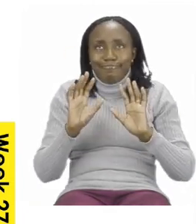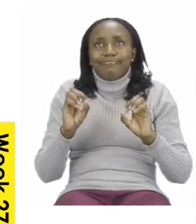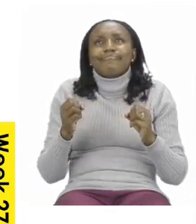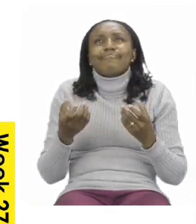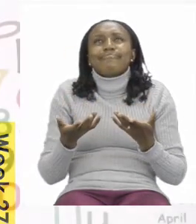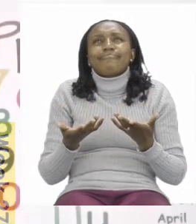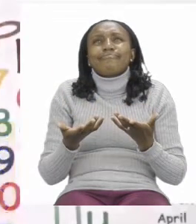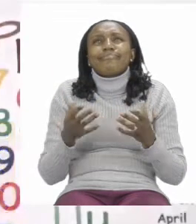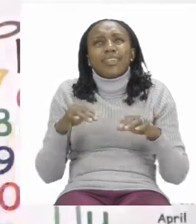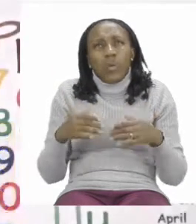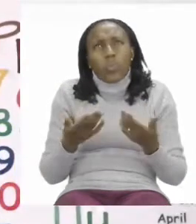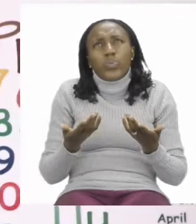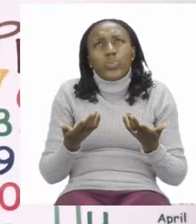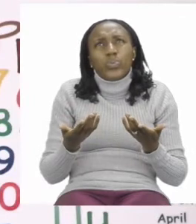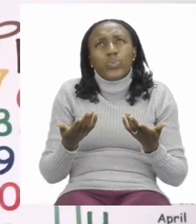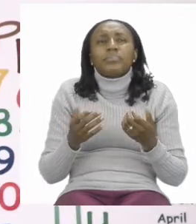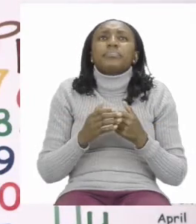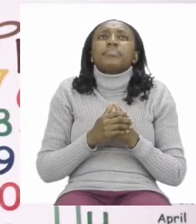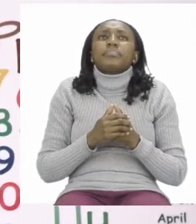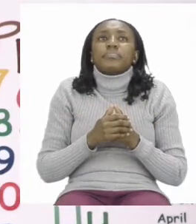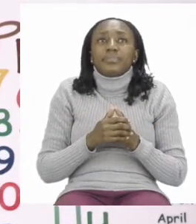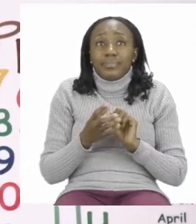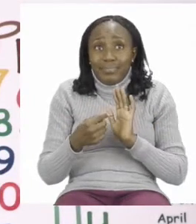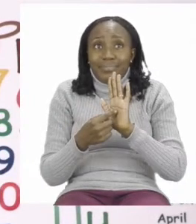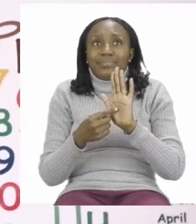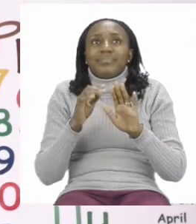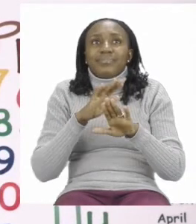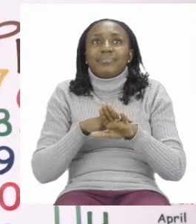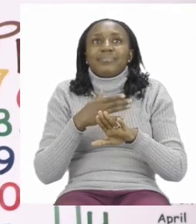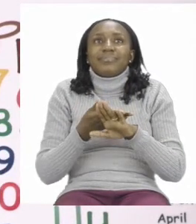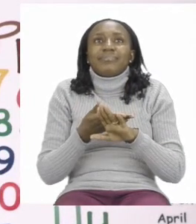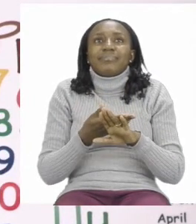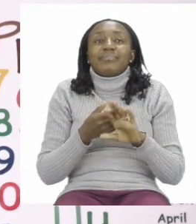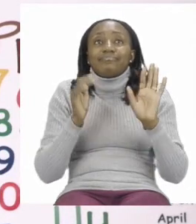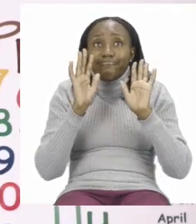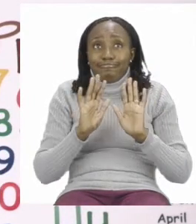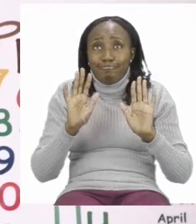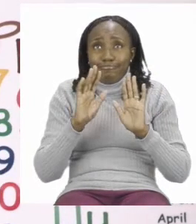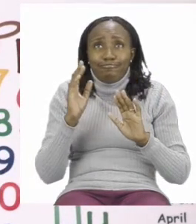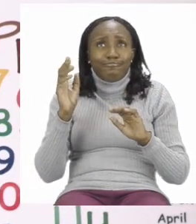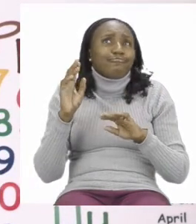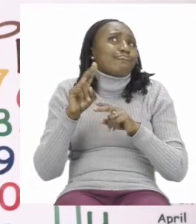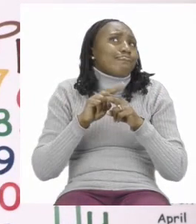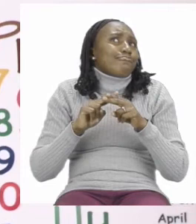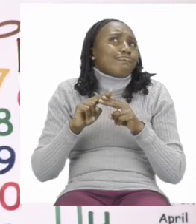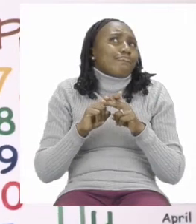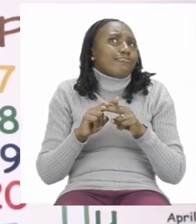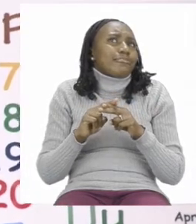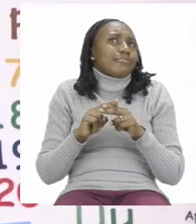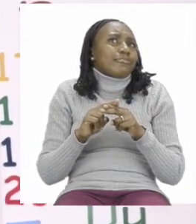So let's quickly see what color are we going to use for